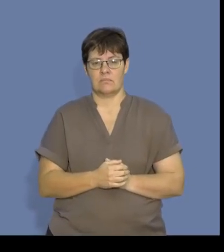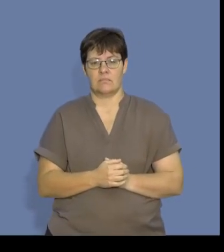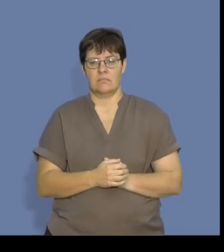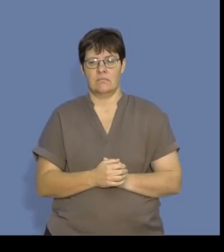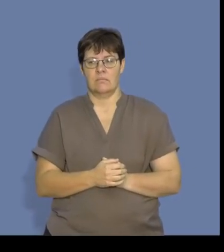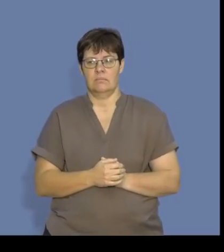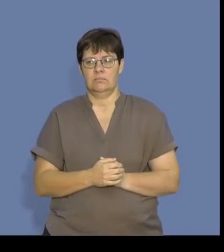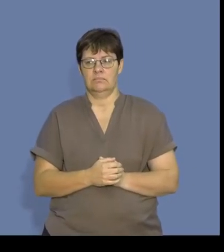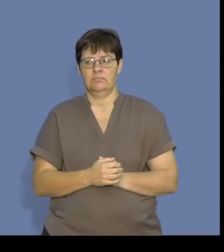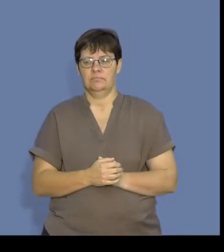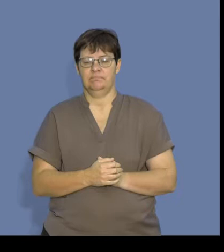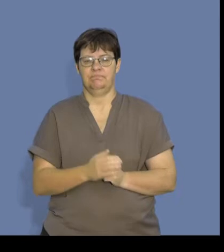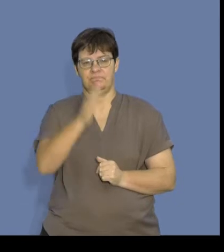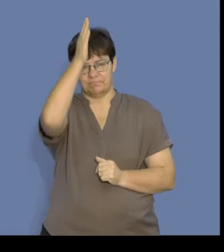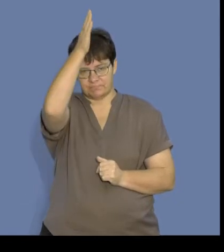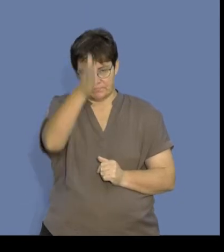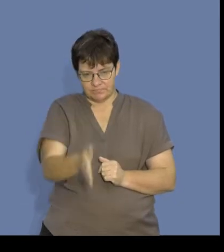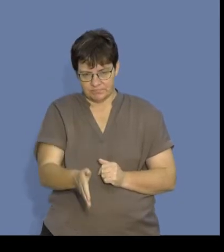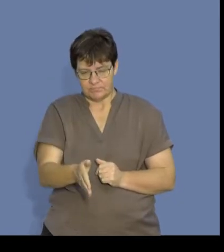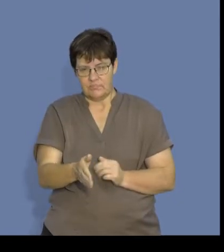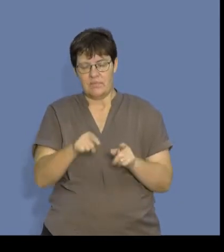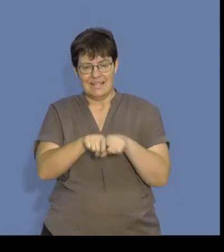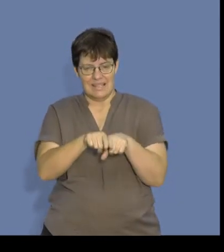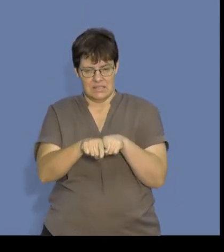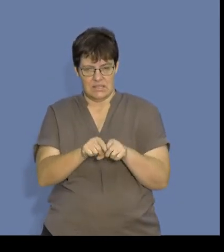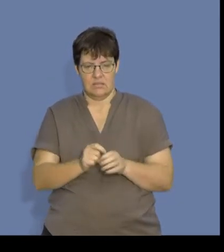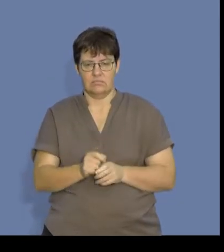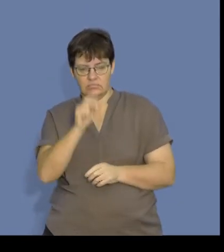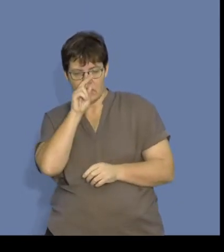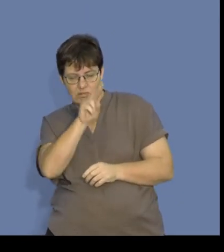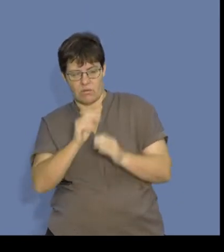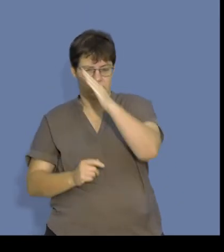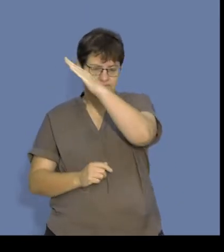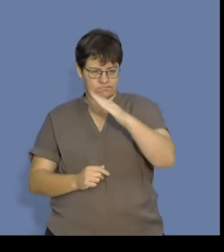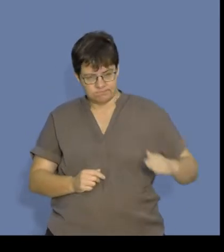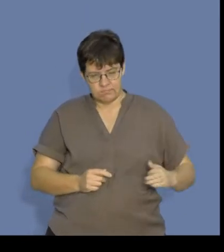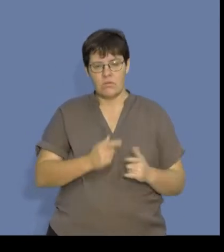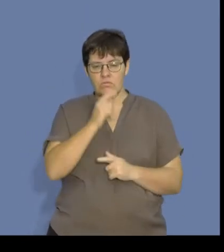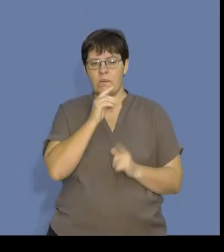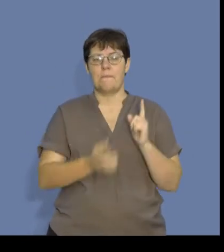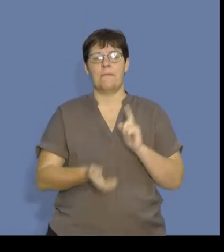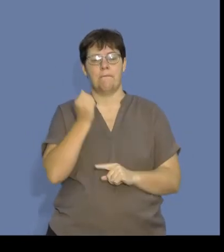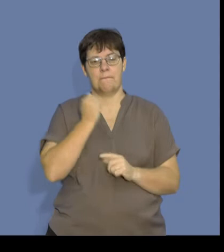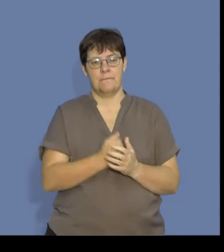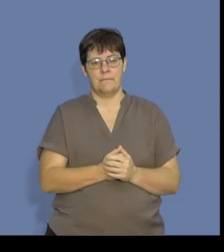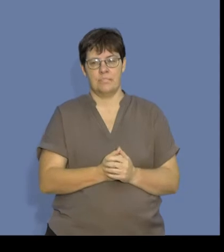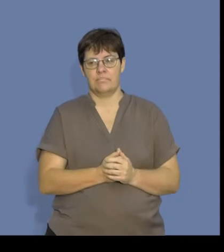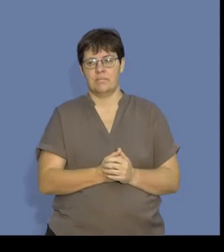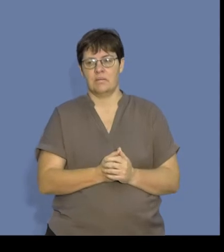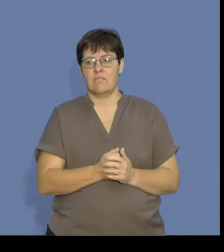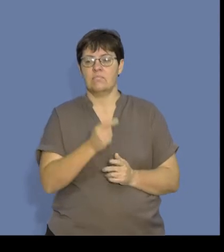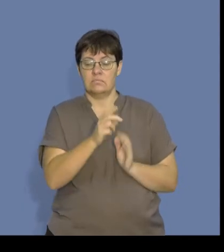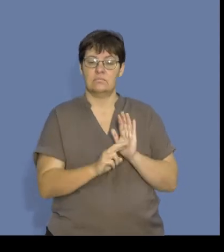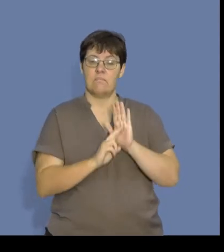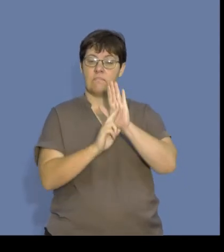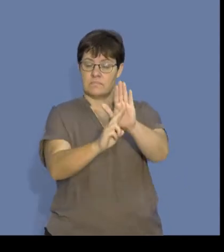we have what we call a vertical line test. The vertical line test will be a visual way that we use to determine whether